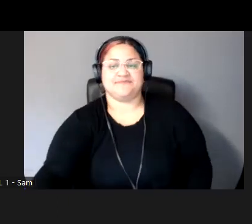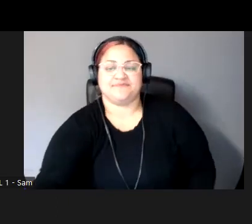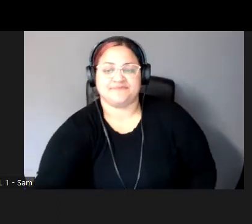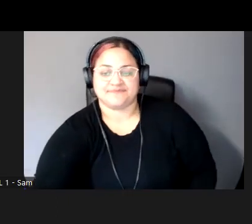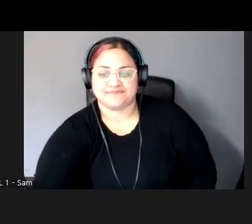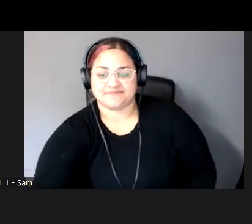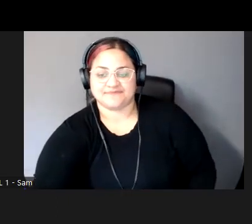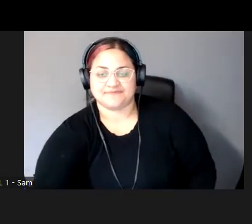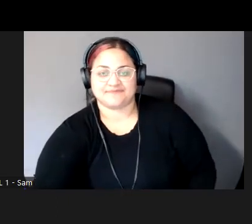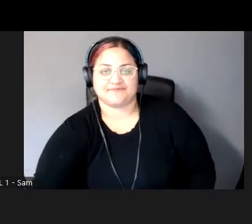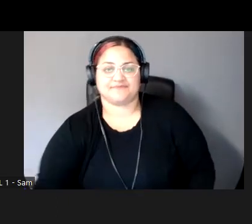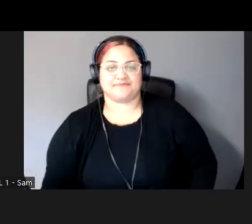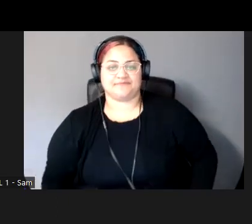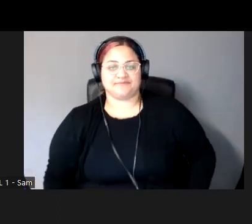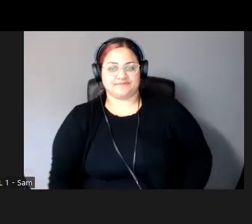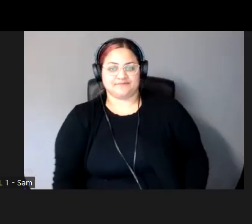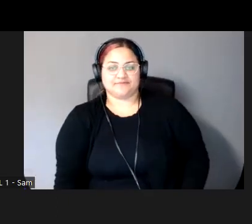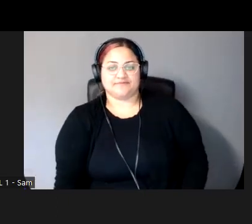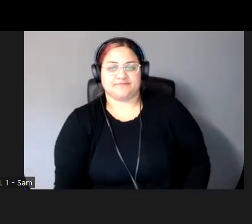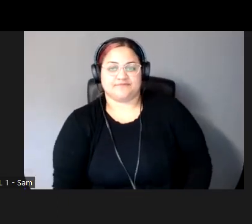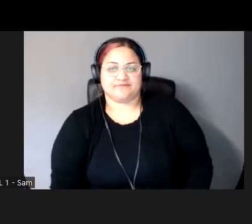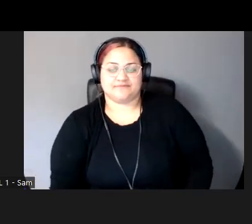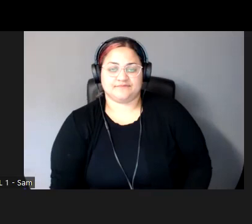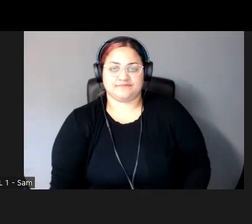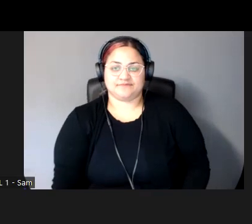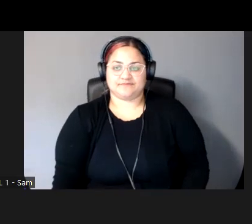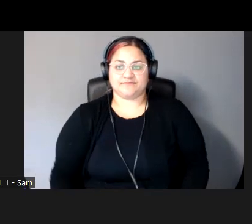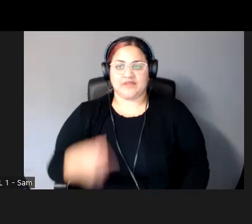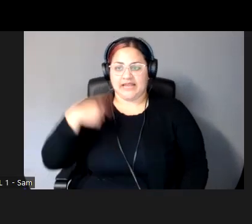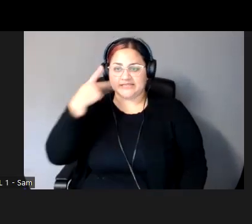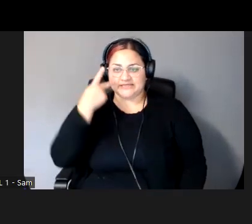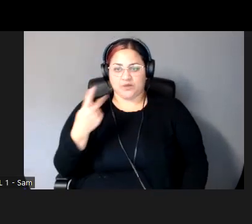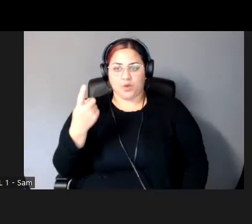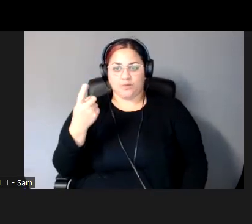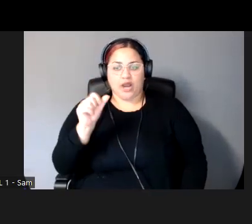I don't know if we have any other questions. I see one more.